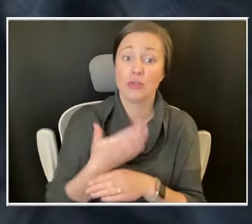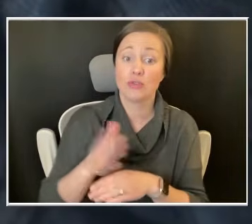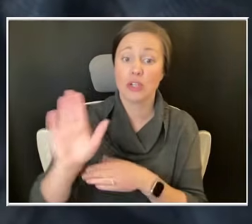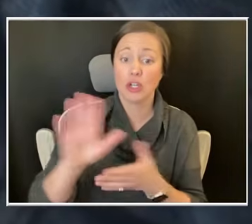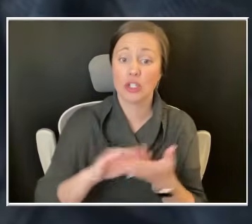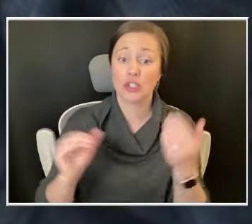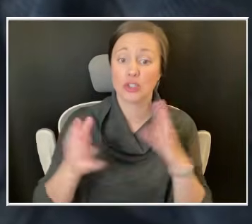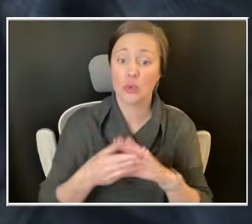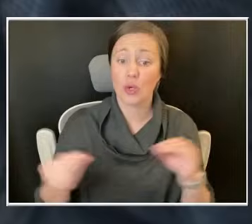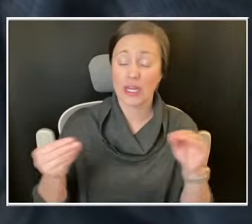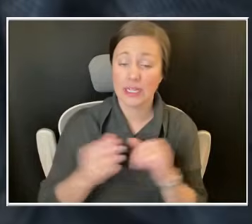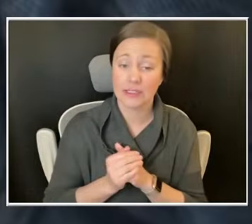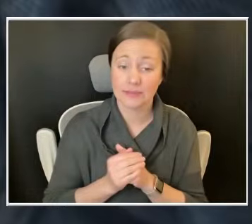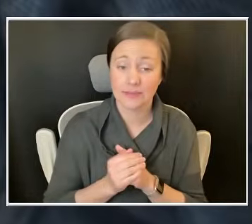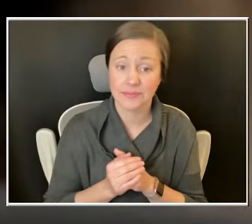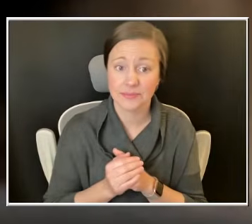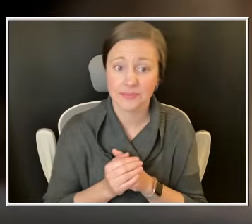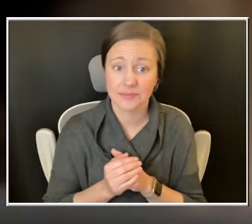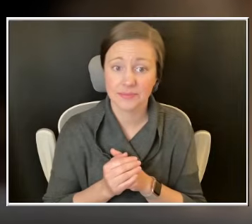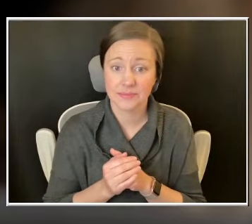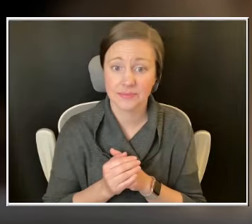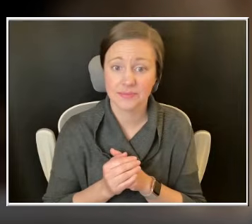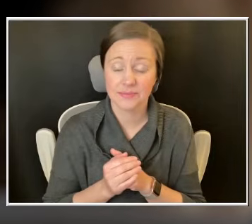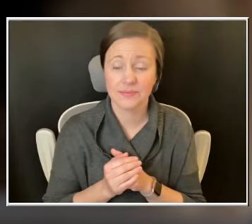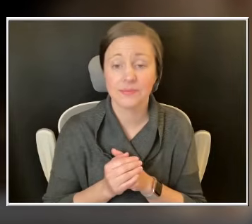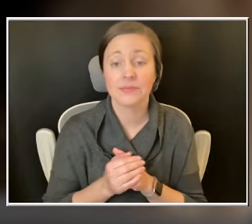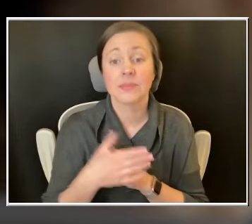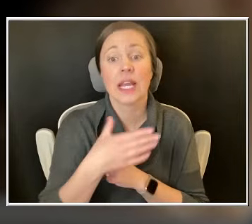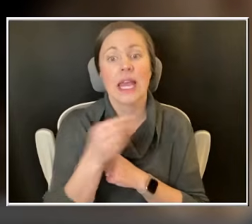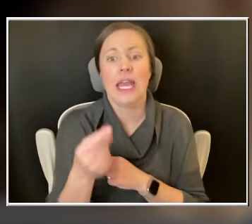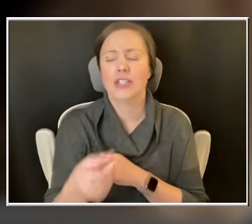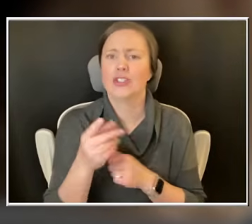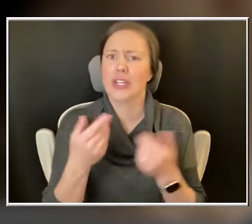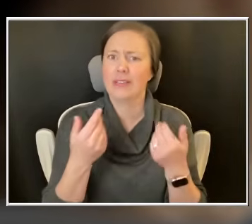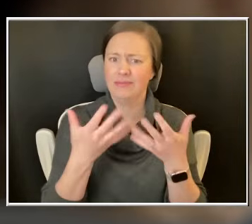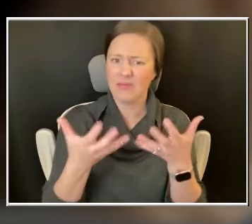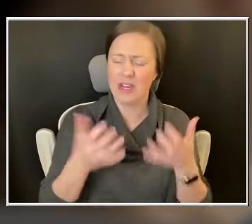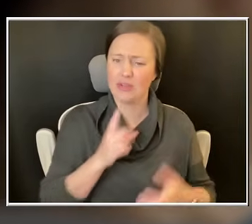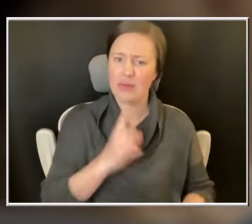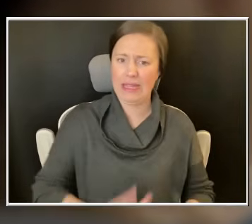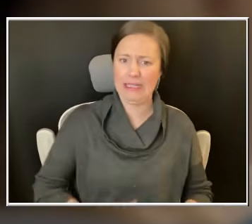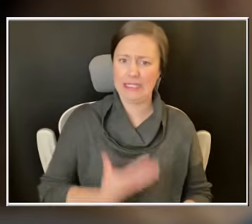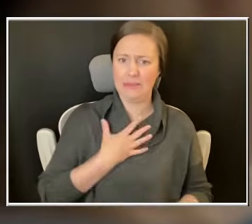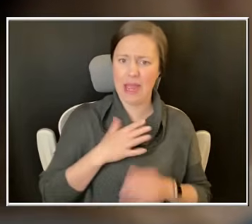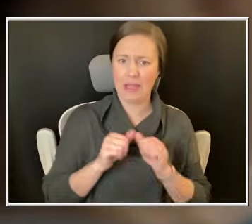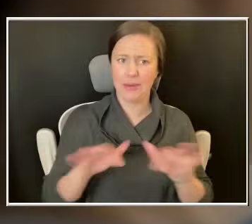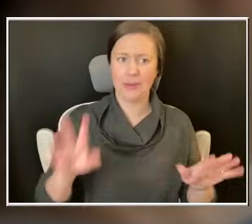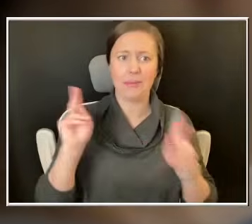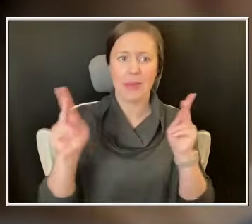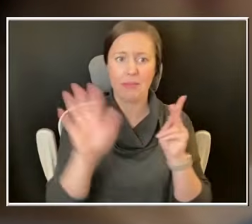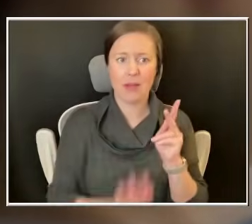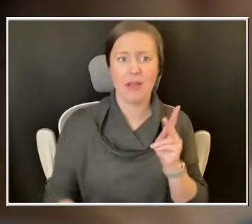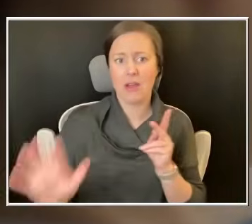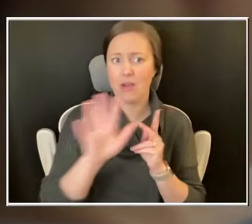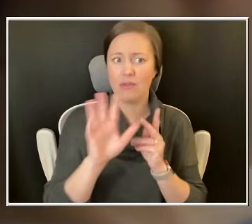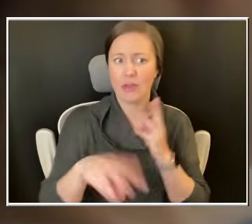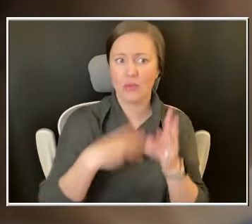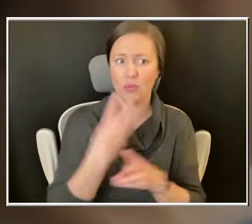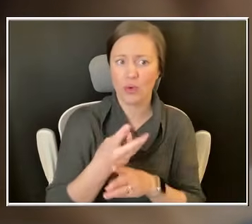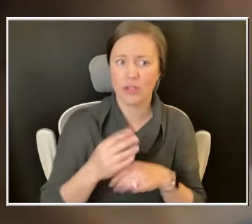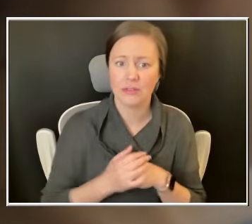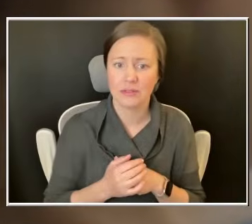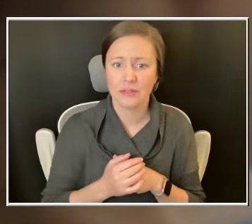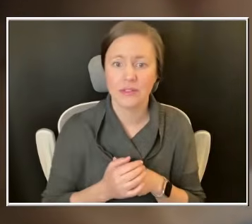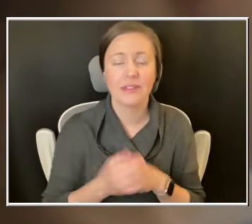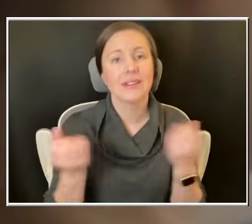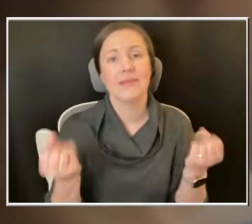going to be back home? Fried chicken. And inspire people around the world. And she did. There's a lot of, you know, you're my